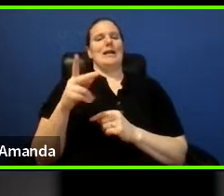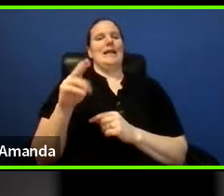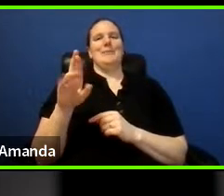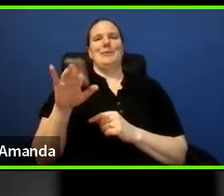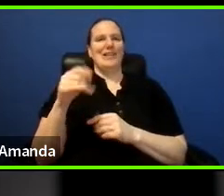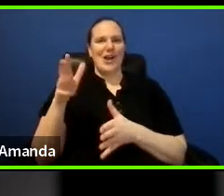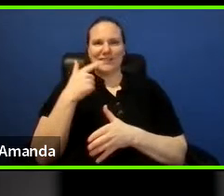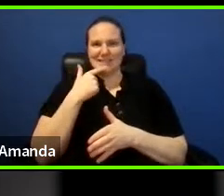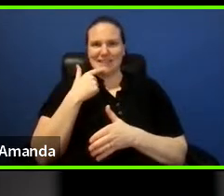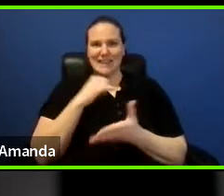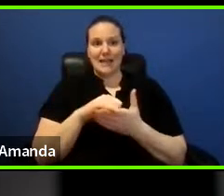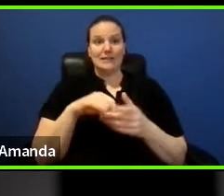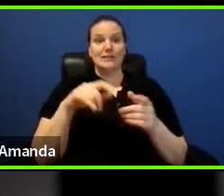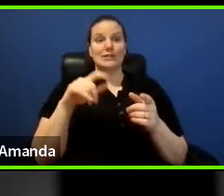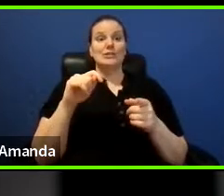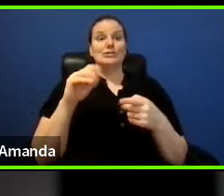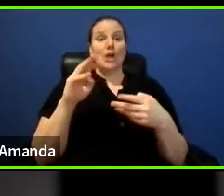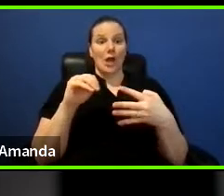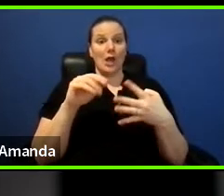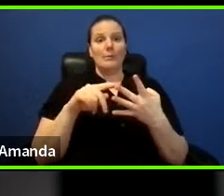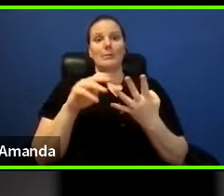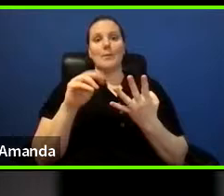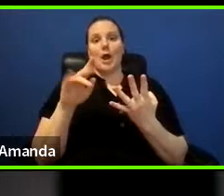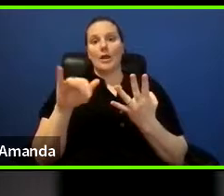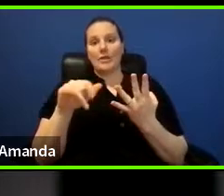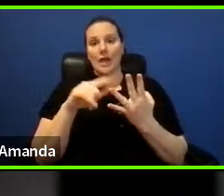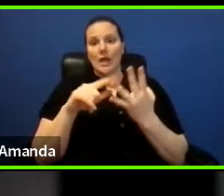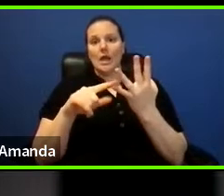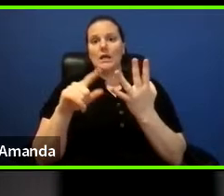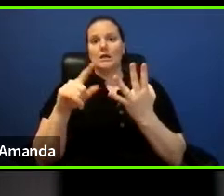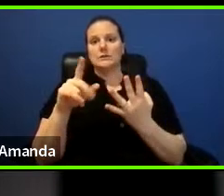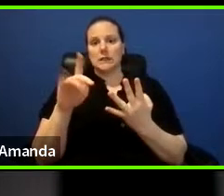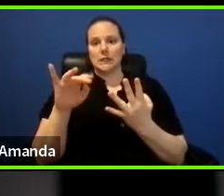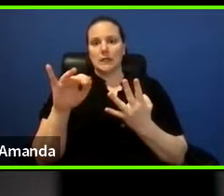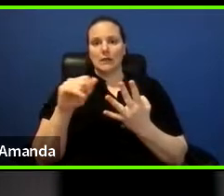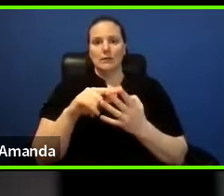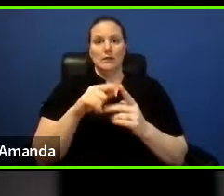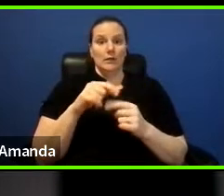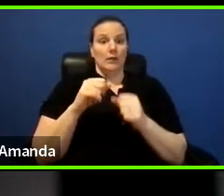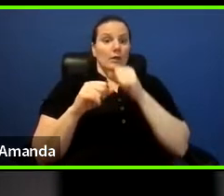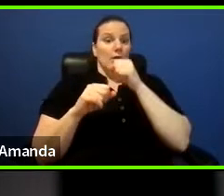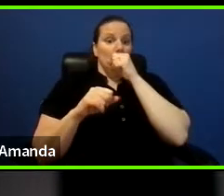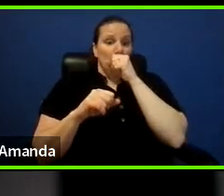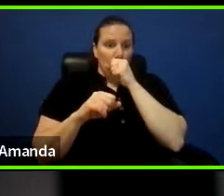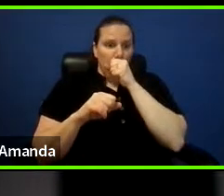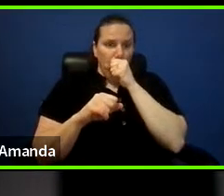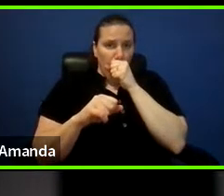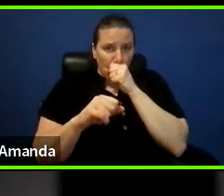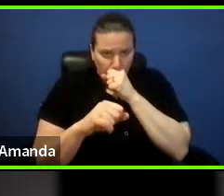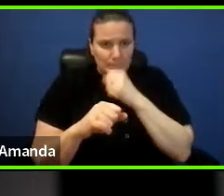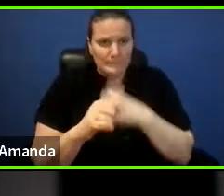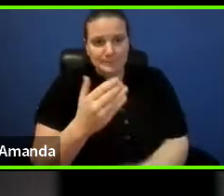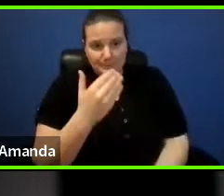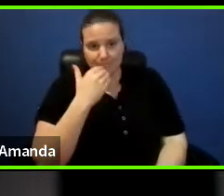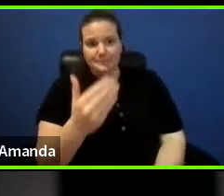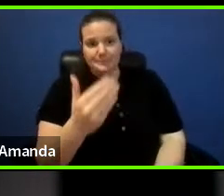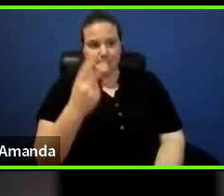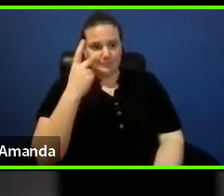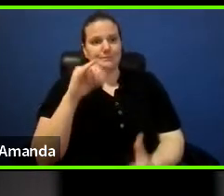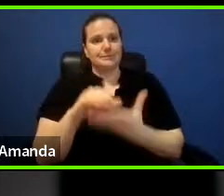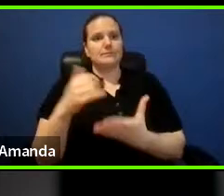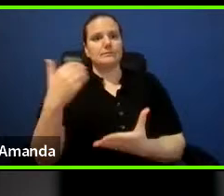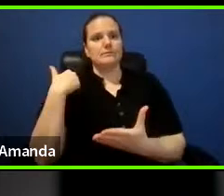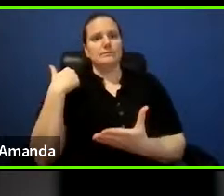said. Tom, Martha, Dina. All right, thank you. I think I said this before, but I would like to see there